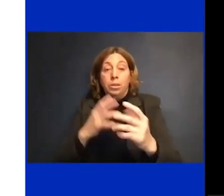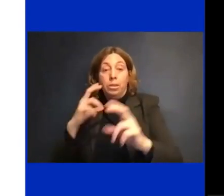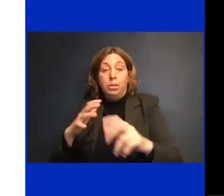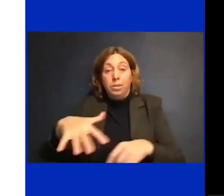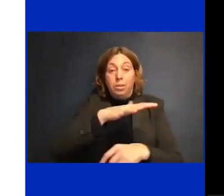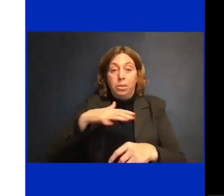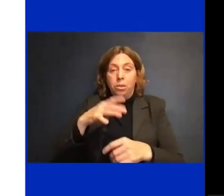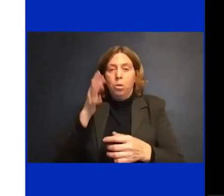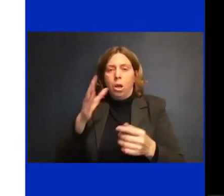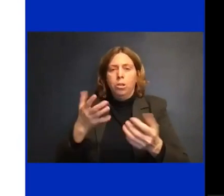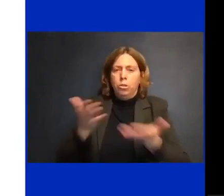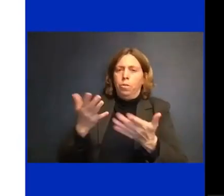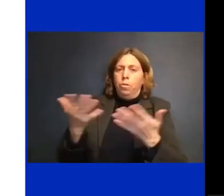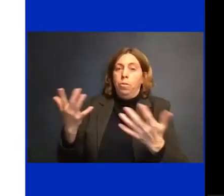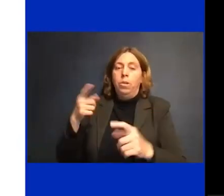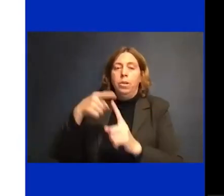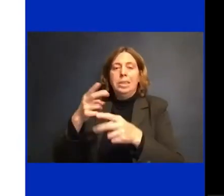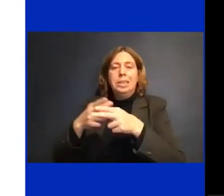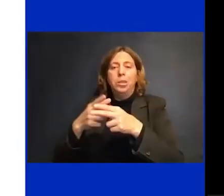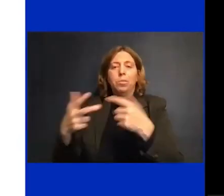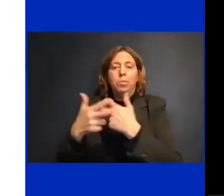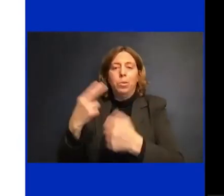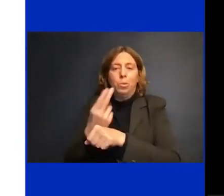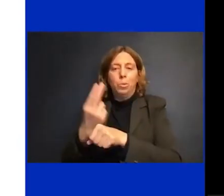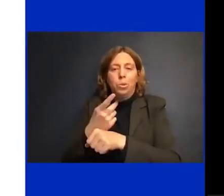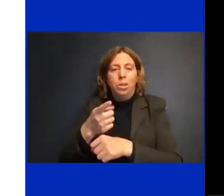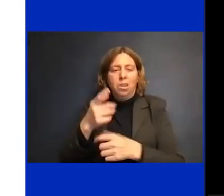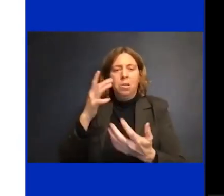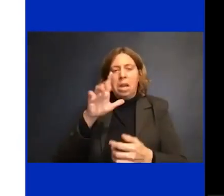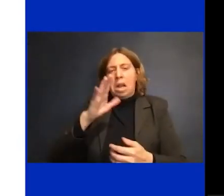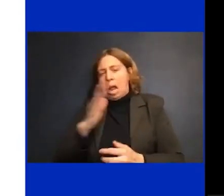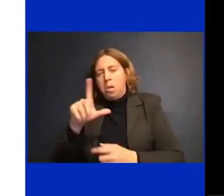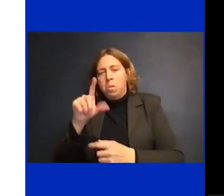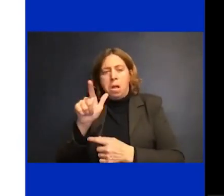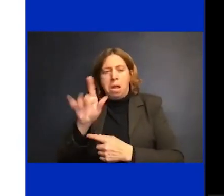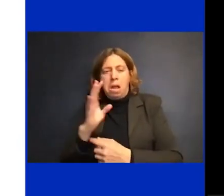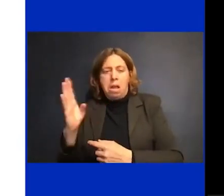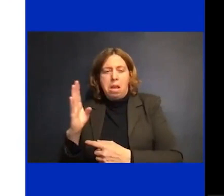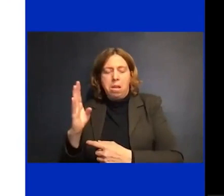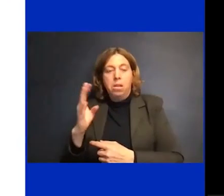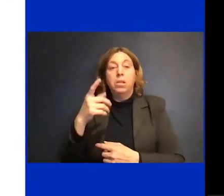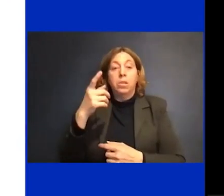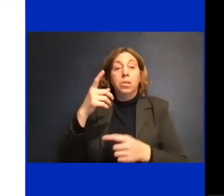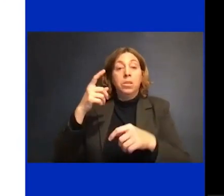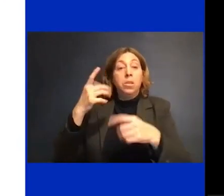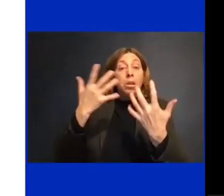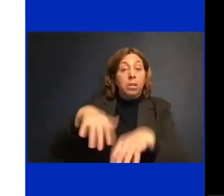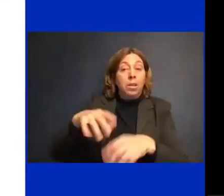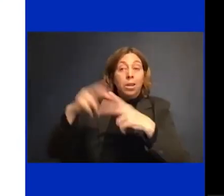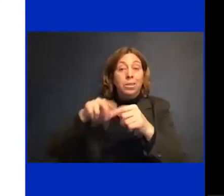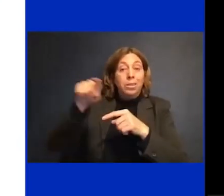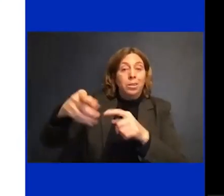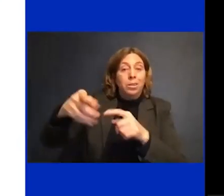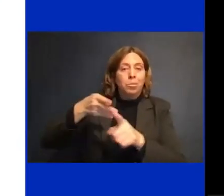as the temporary terminal by approximately late 2028, at which time the construction of the main terminal will begin for